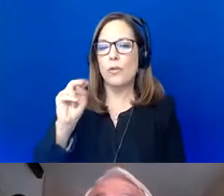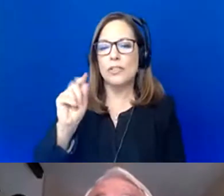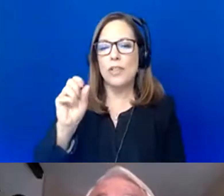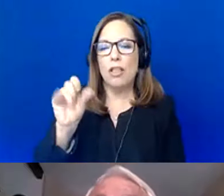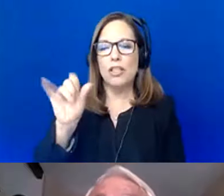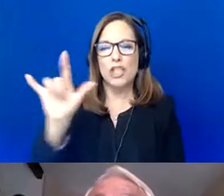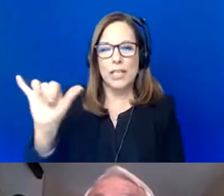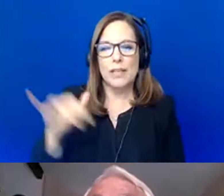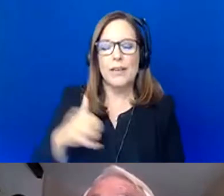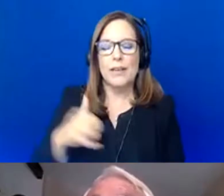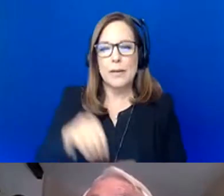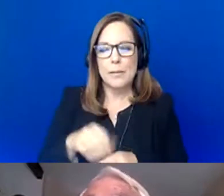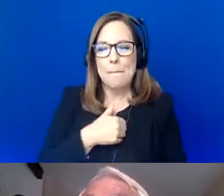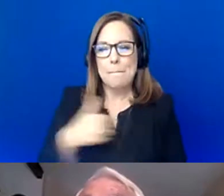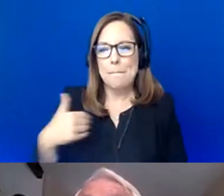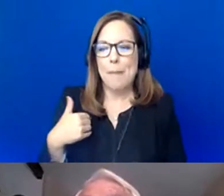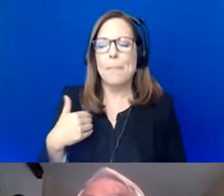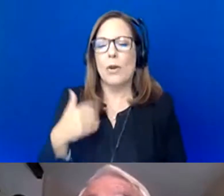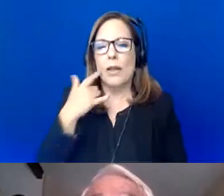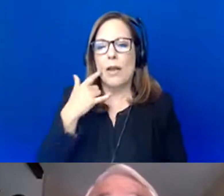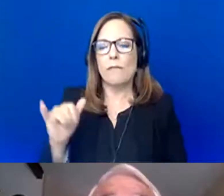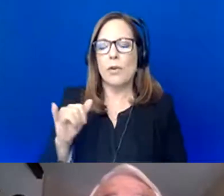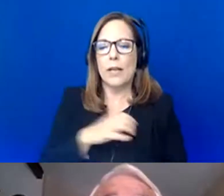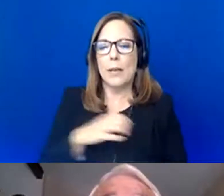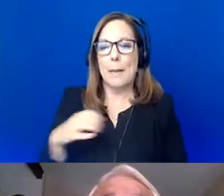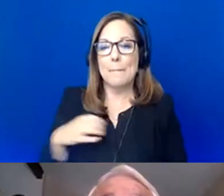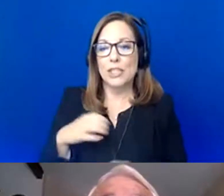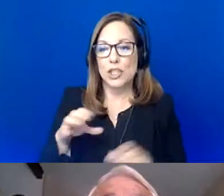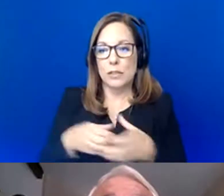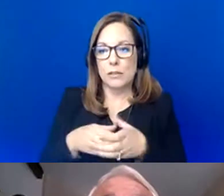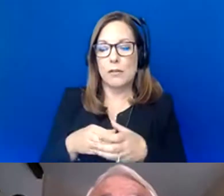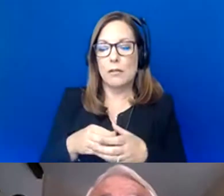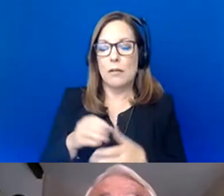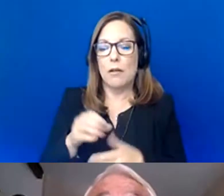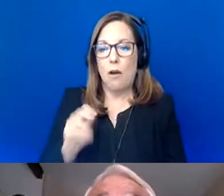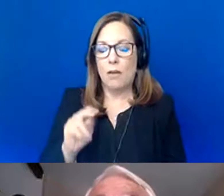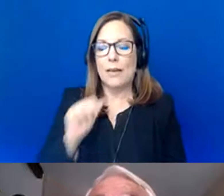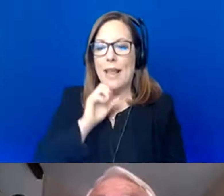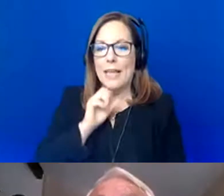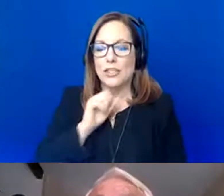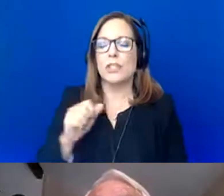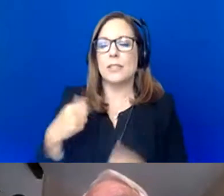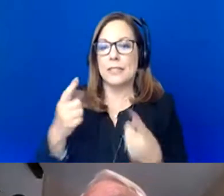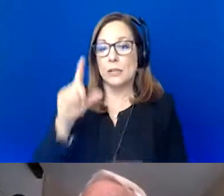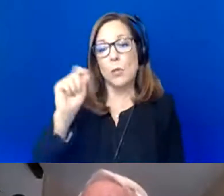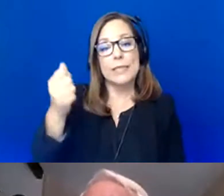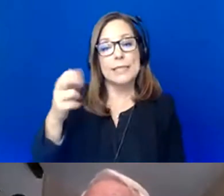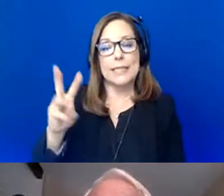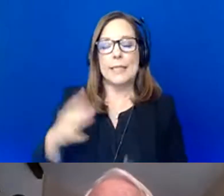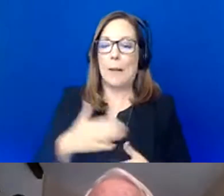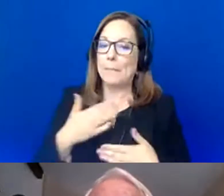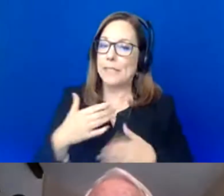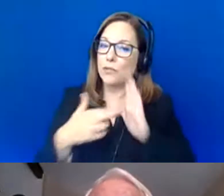the California Commission on Aging since 2016. And I am pleased to represent the